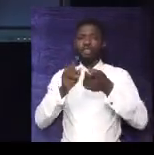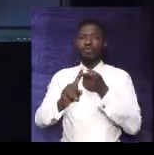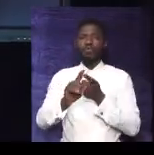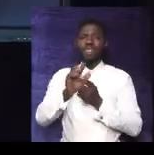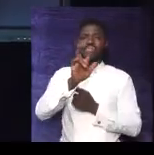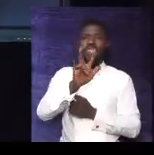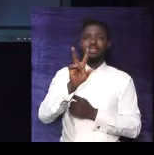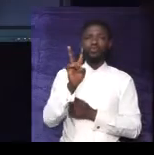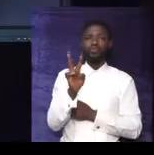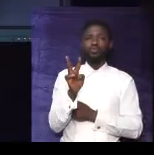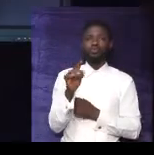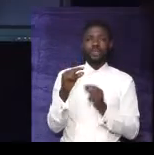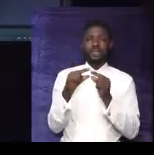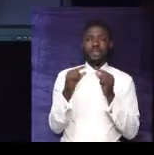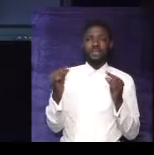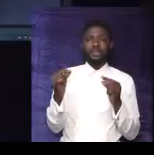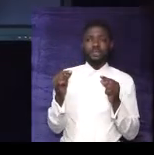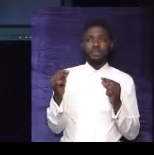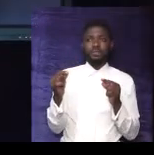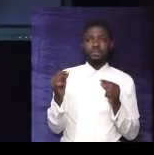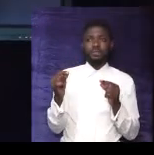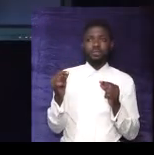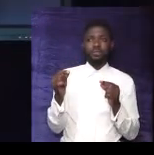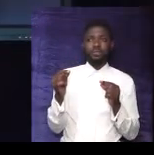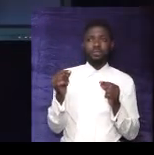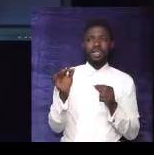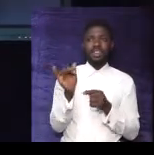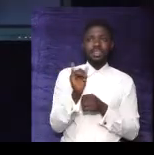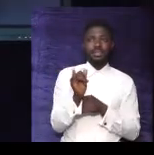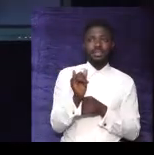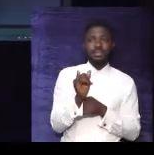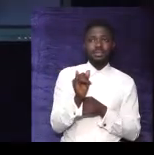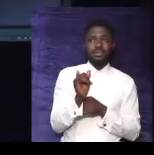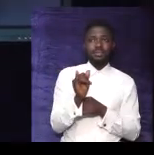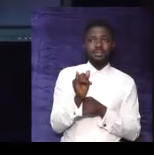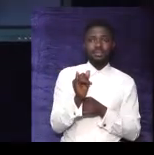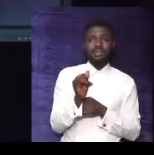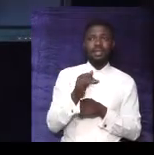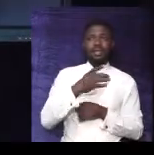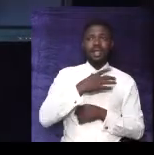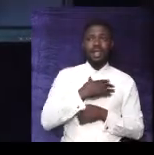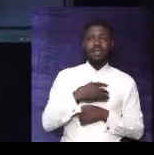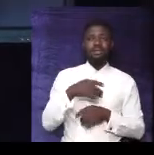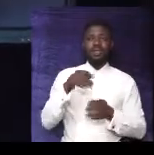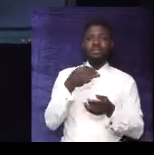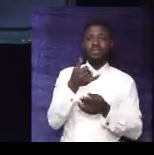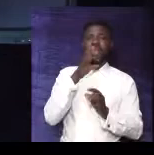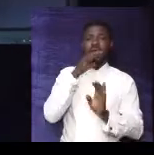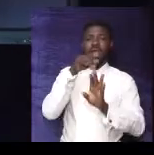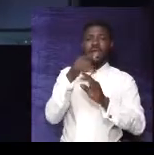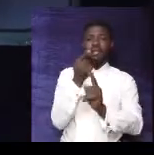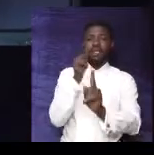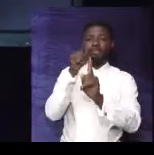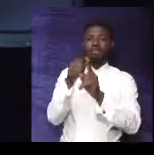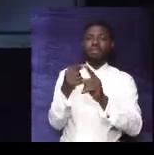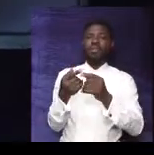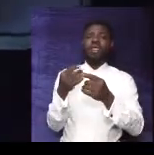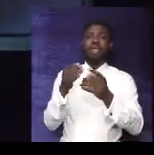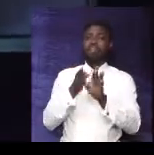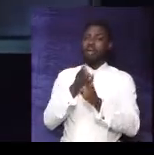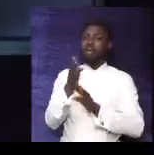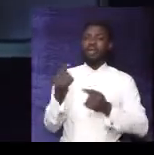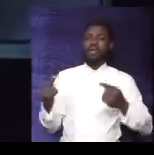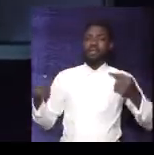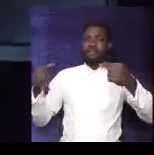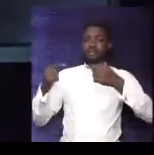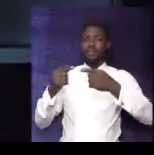to 32 degrees. I mean, they're covering each other. Can you see? And they are this junction here. So they are